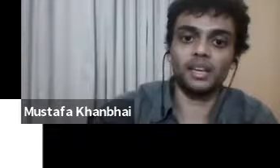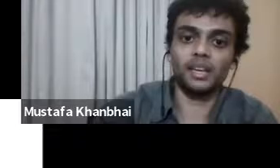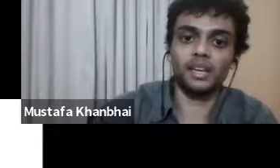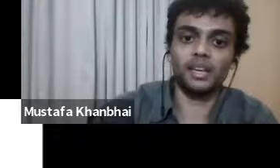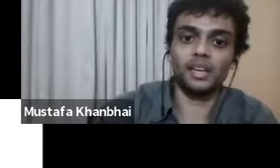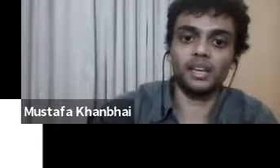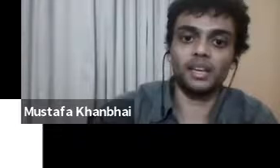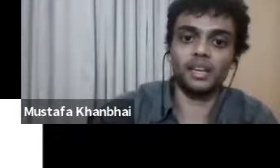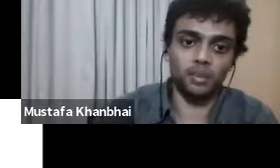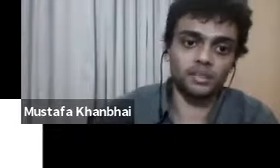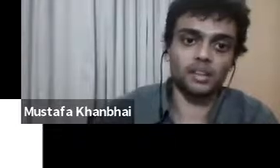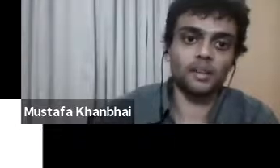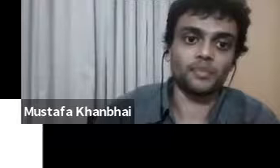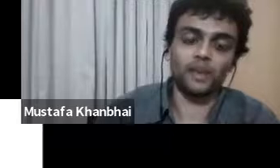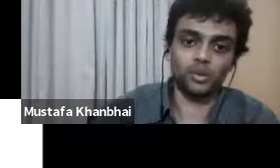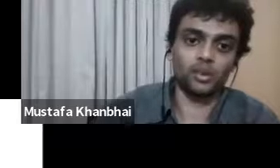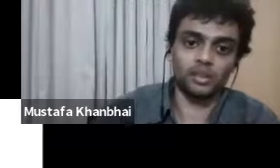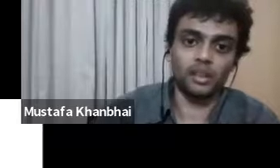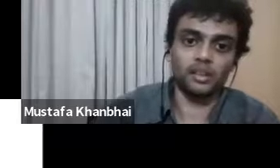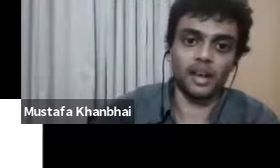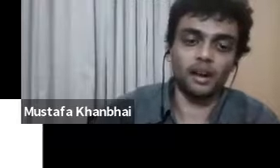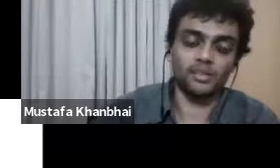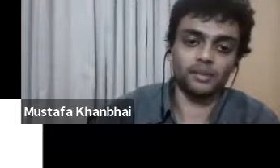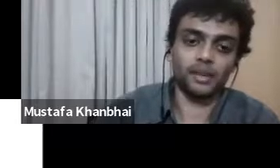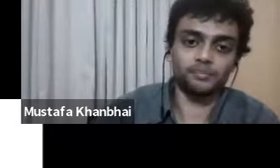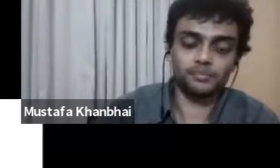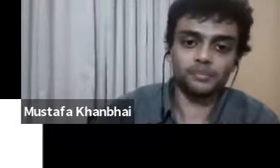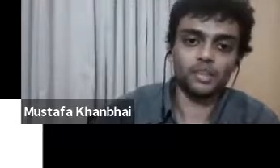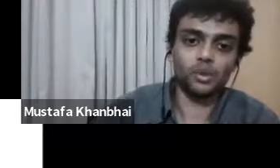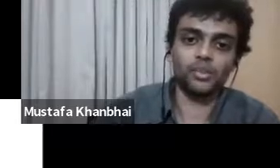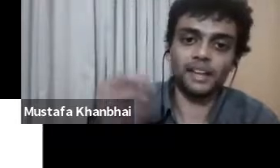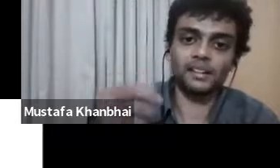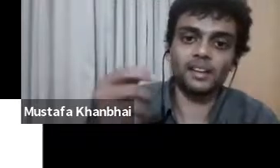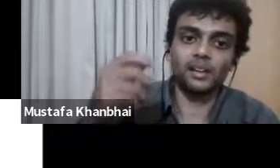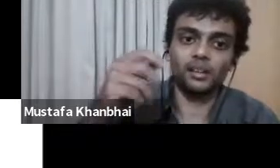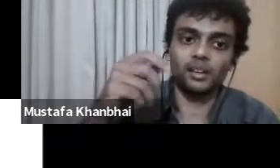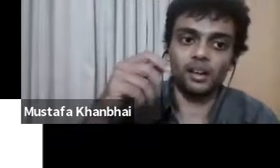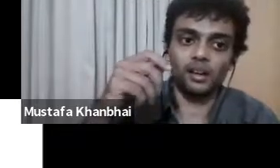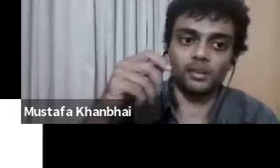followed after he passed, and also during the latter half of his lifetime.